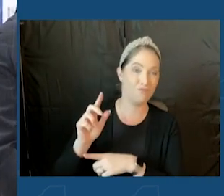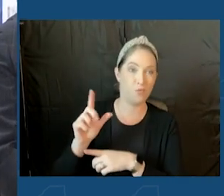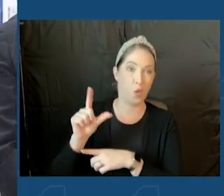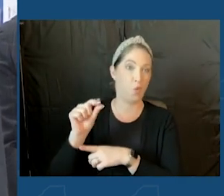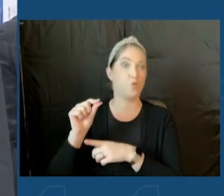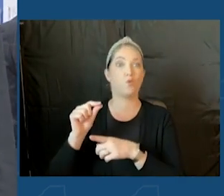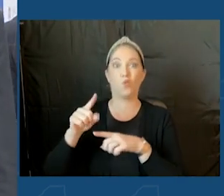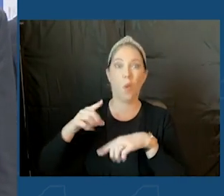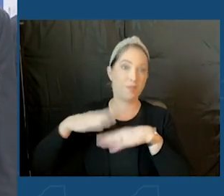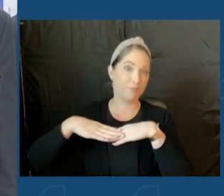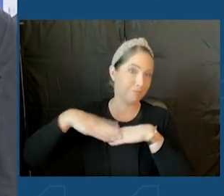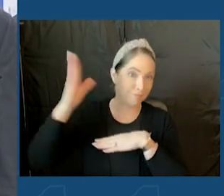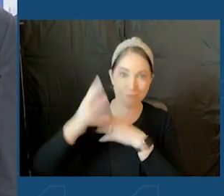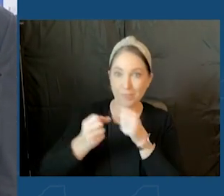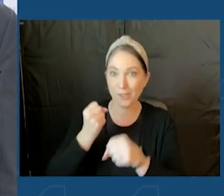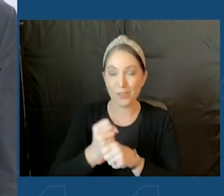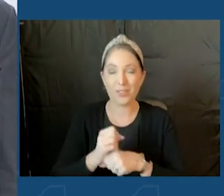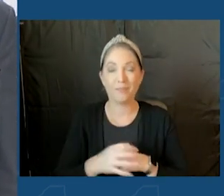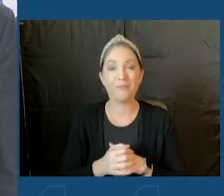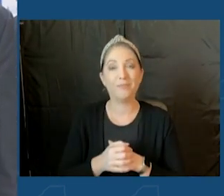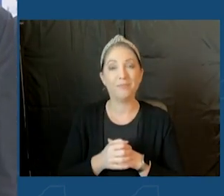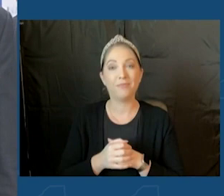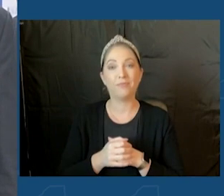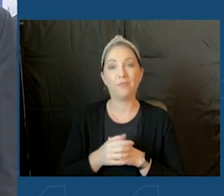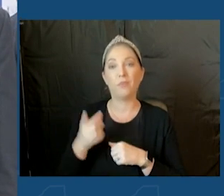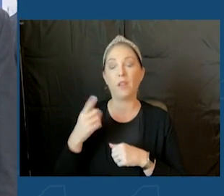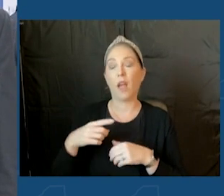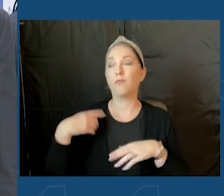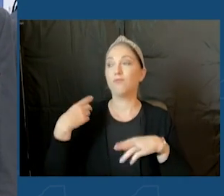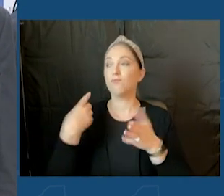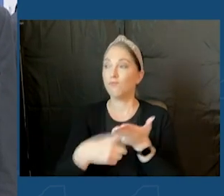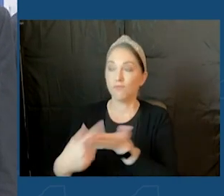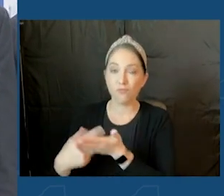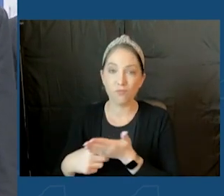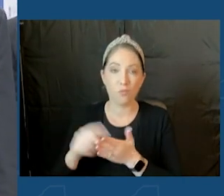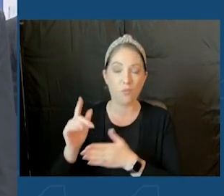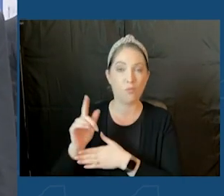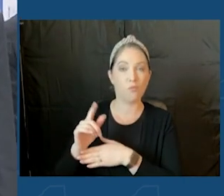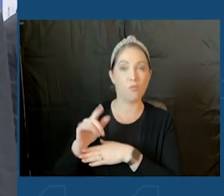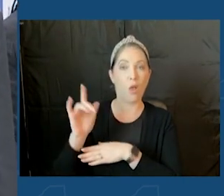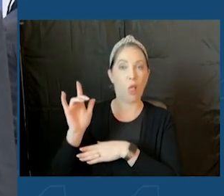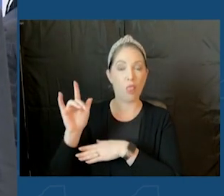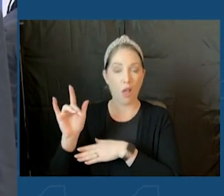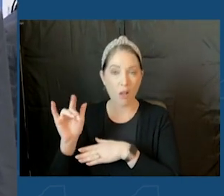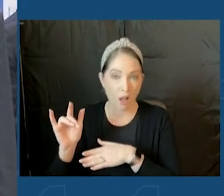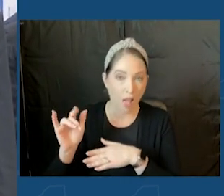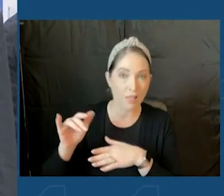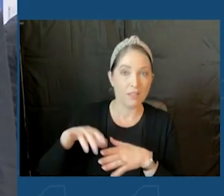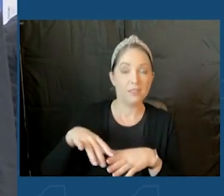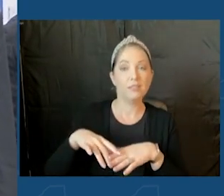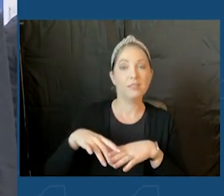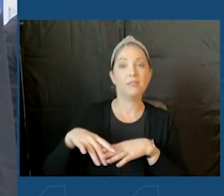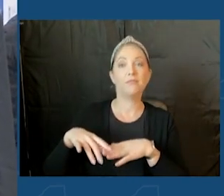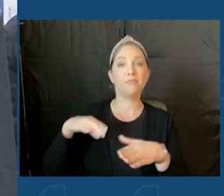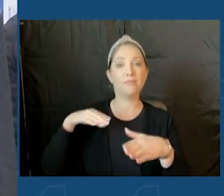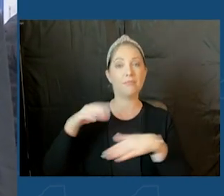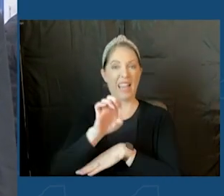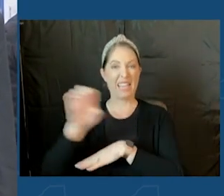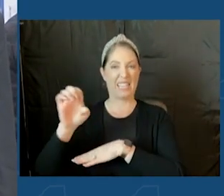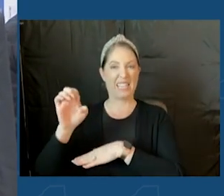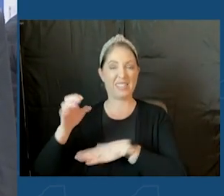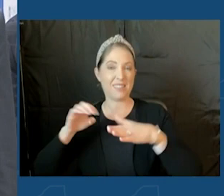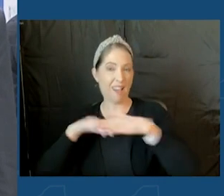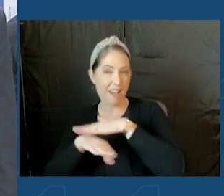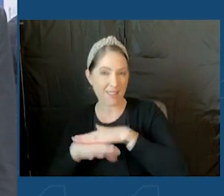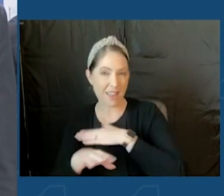And they've talked about this Long Island Railroad extension to the east side of Manhattan. They call it the East Side Access for a long time. And people's